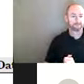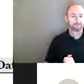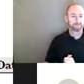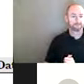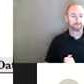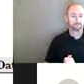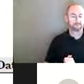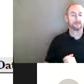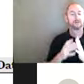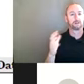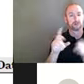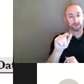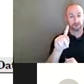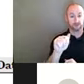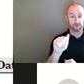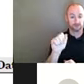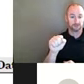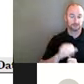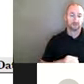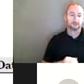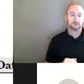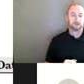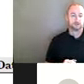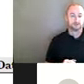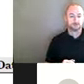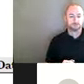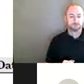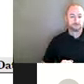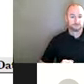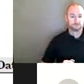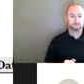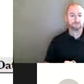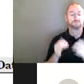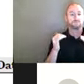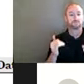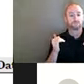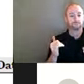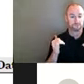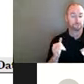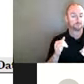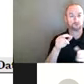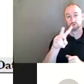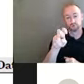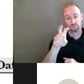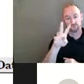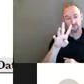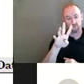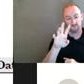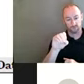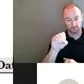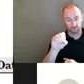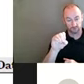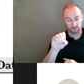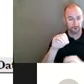there was a lot of data, and it's right now it's 240 and